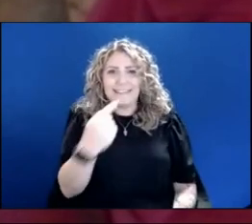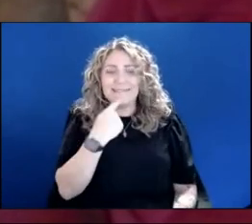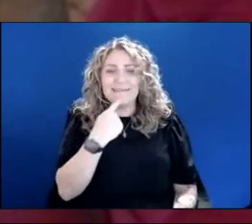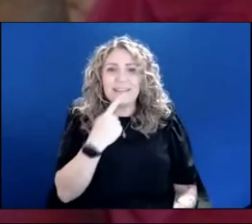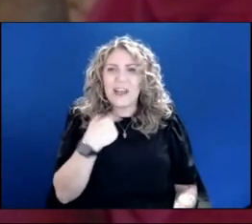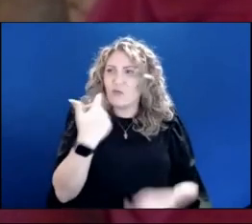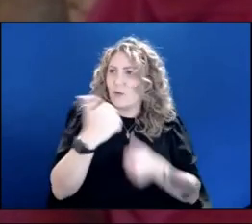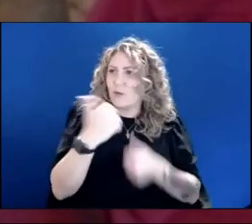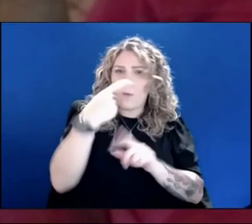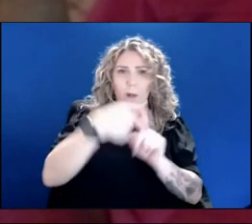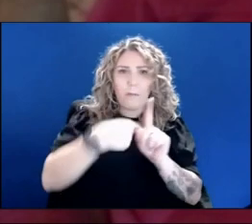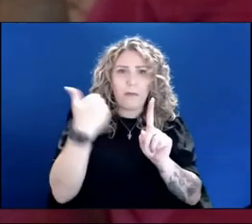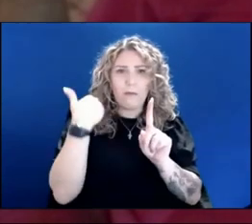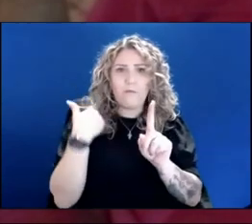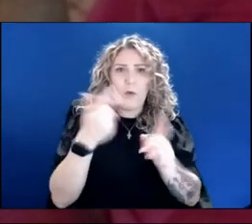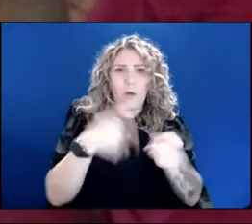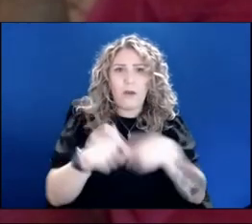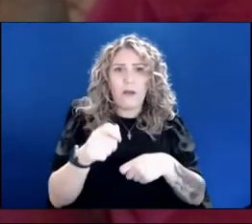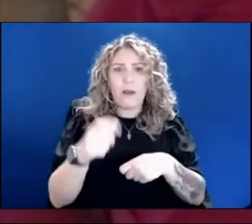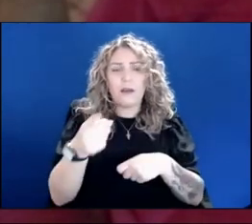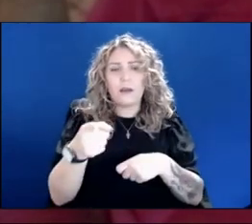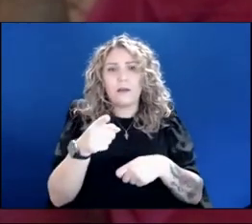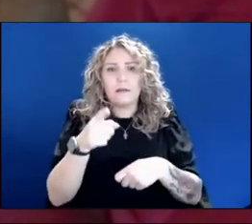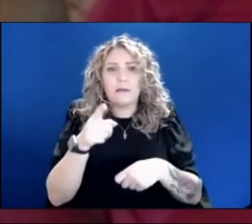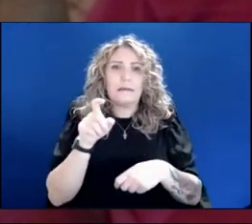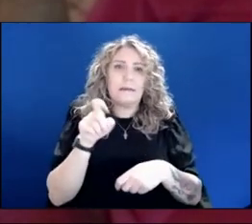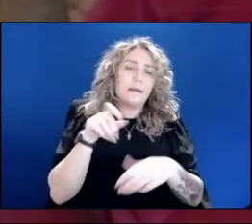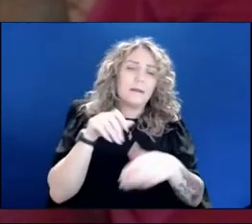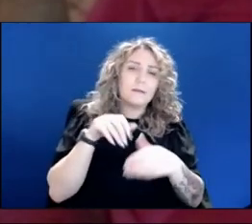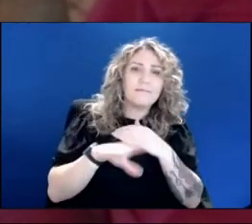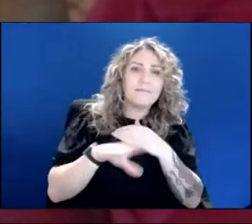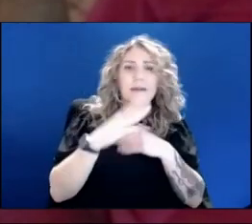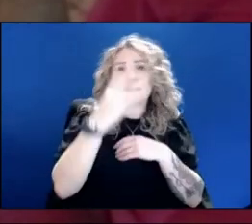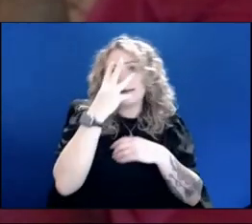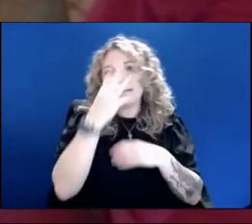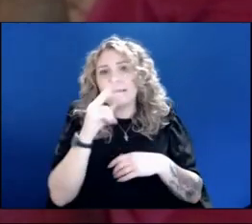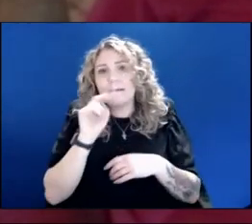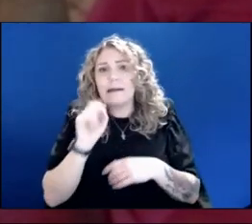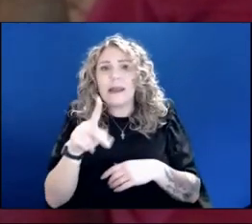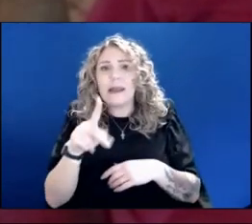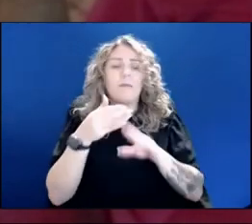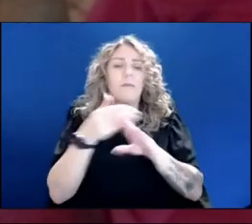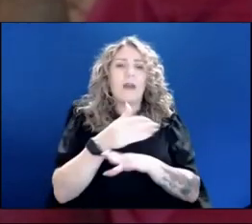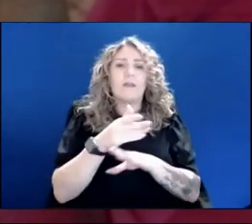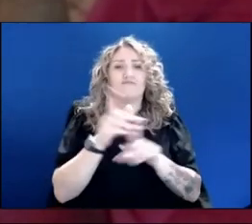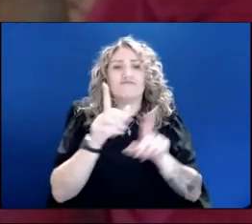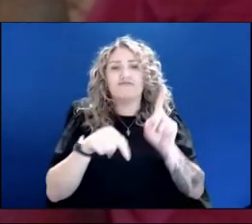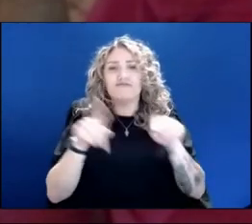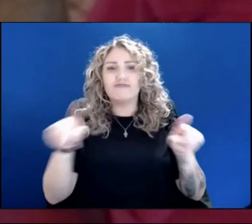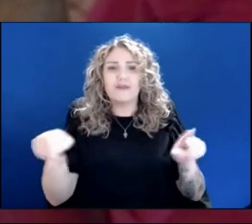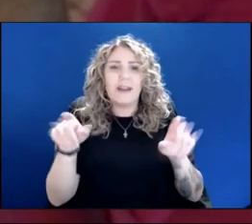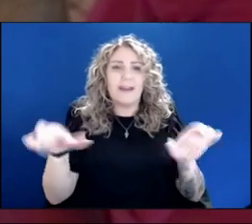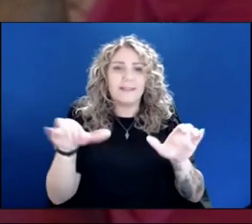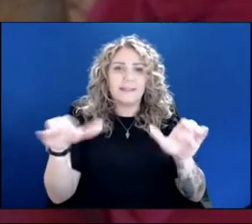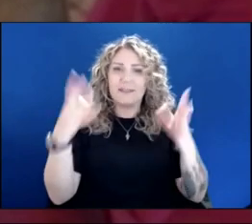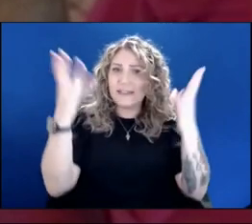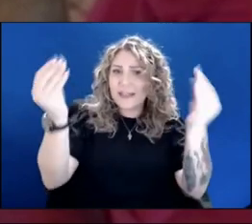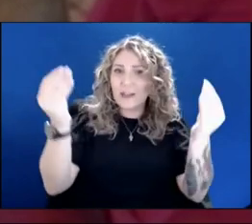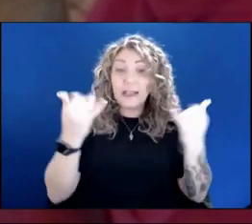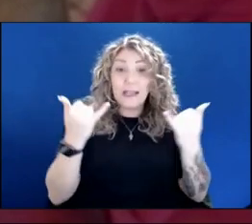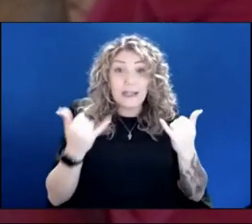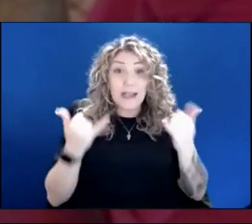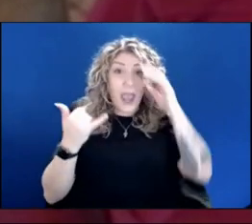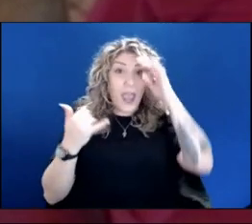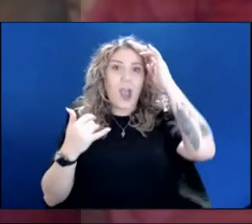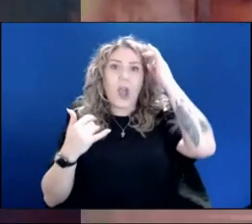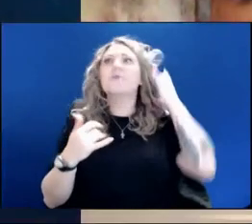month before his transplant, he would have to come inside and take naps and stuff after different activities outside. And now just to be able to be